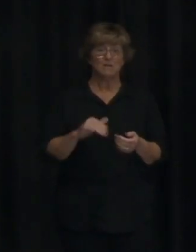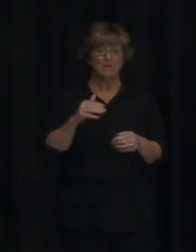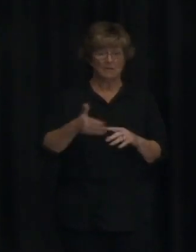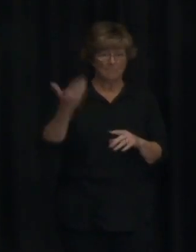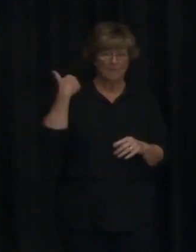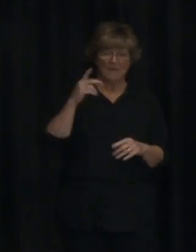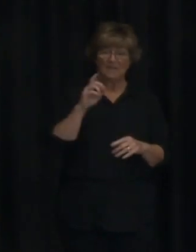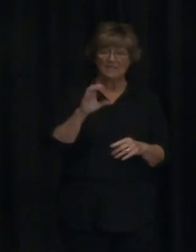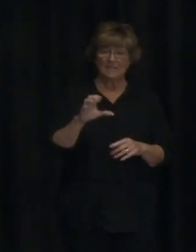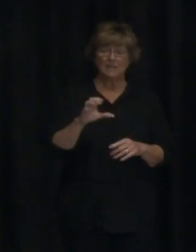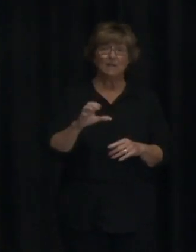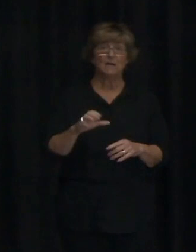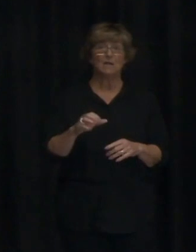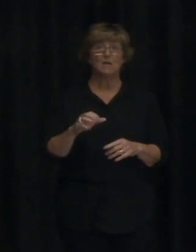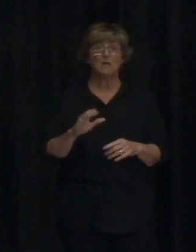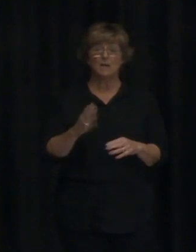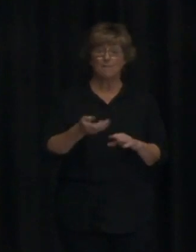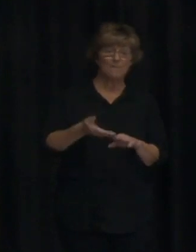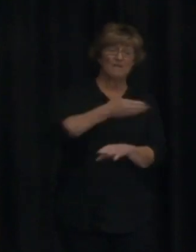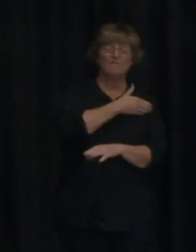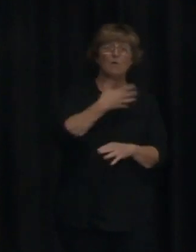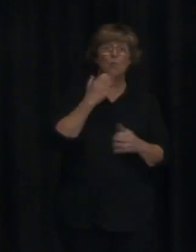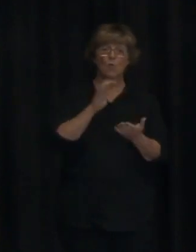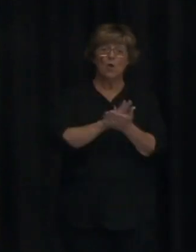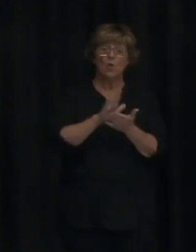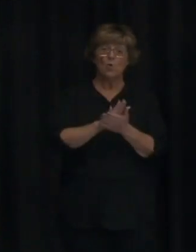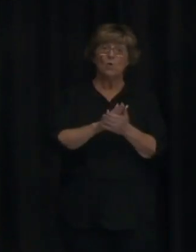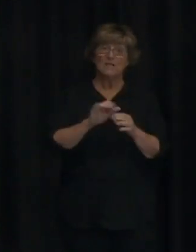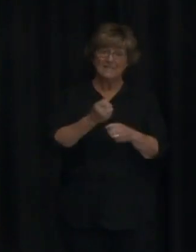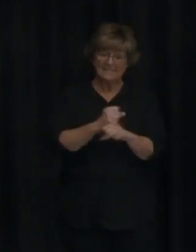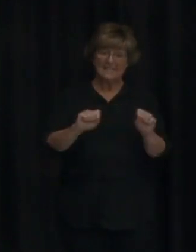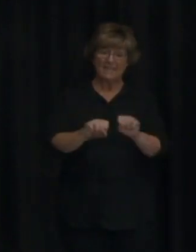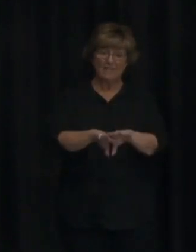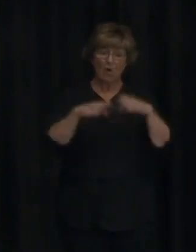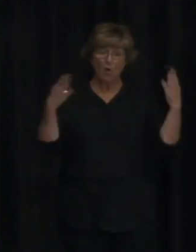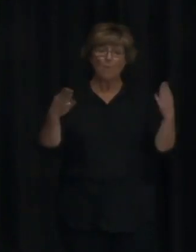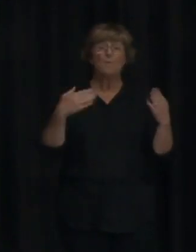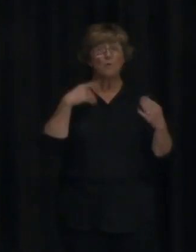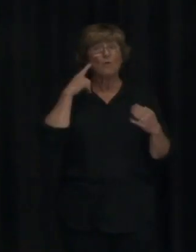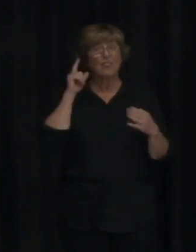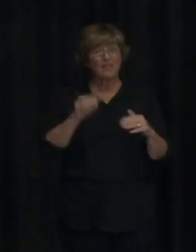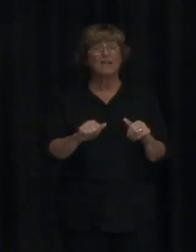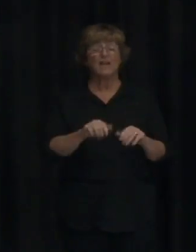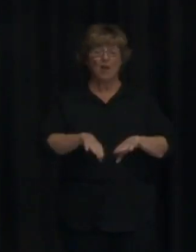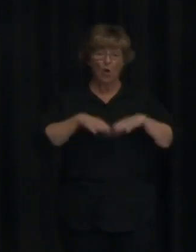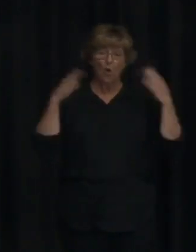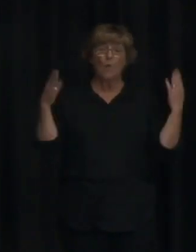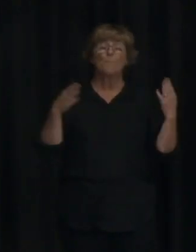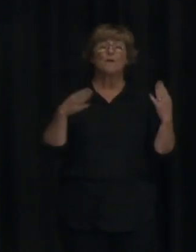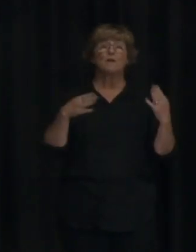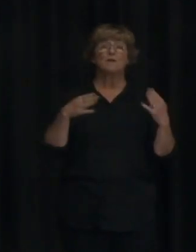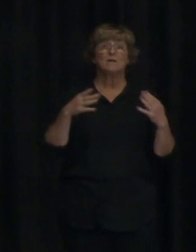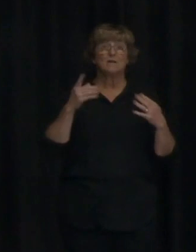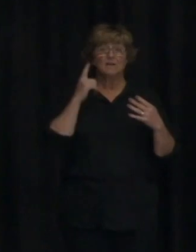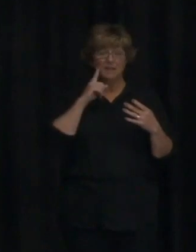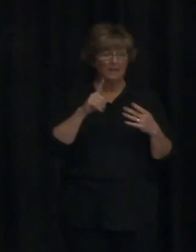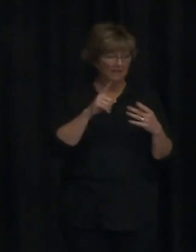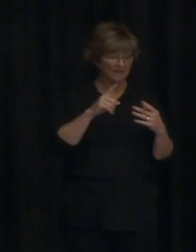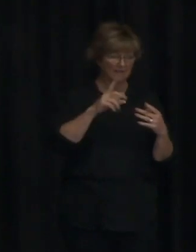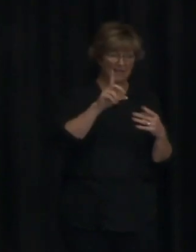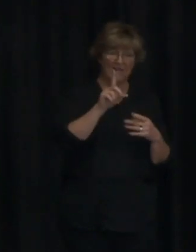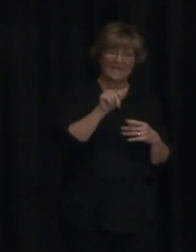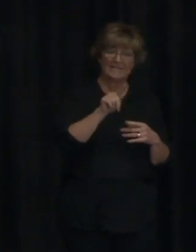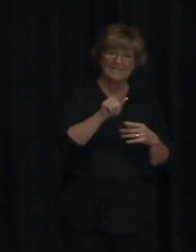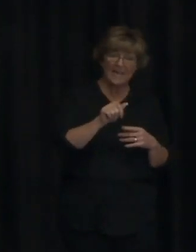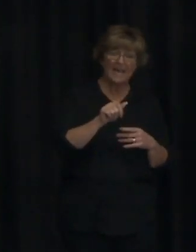December. I've been saying it even prior to that. So we want schools to safely reopen. We believe they can safely reopen. We believe the data and the science bear that out. We